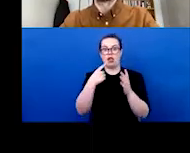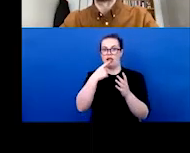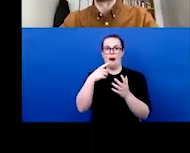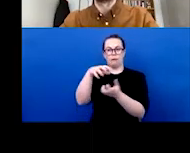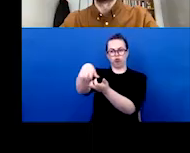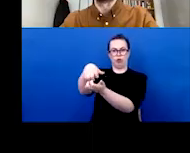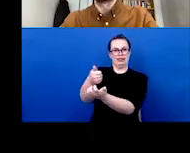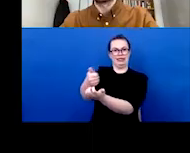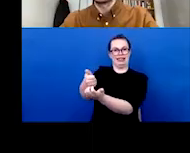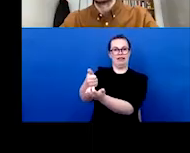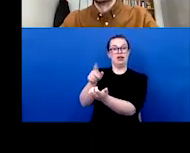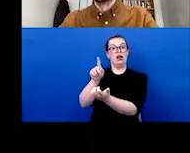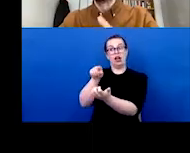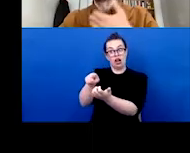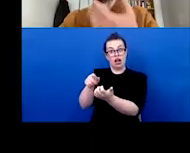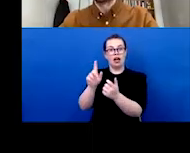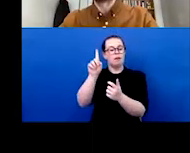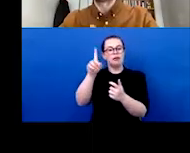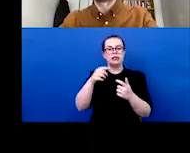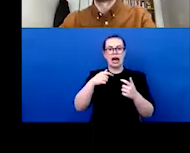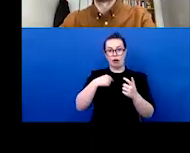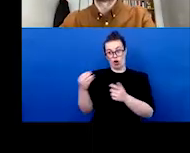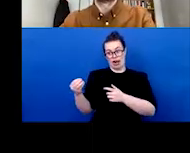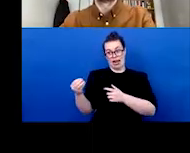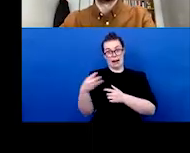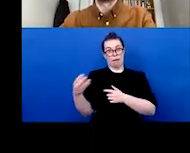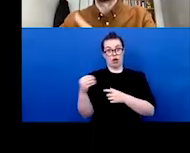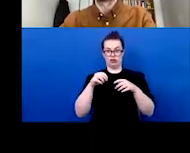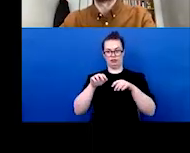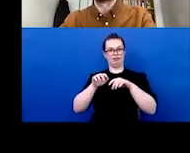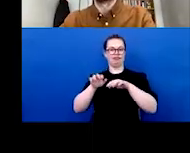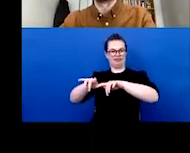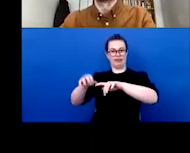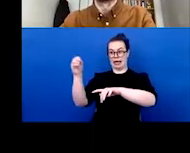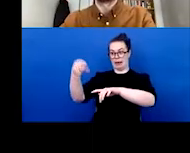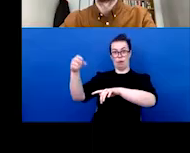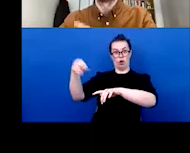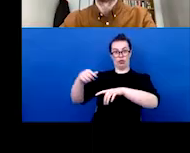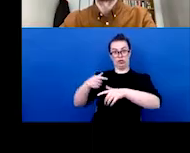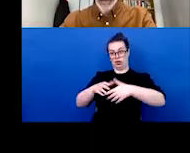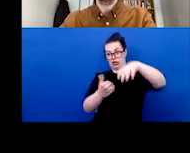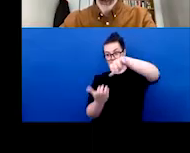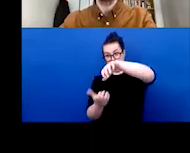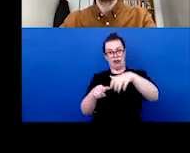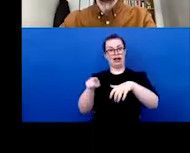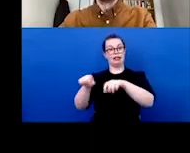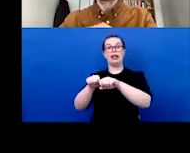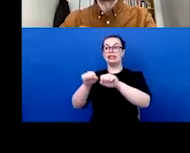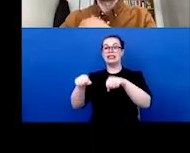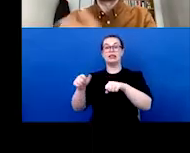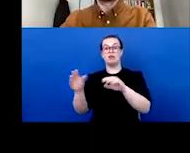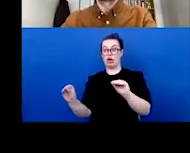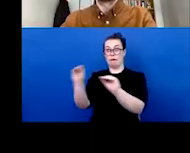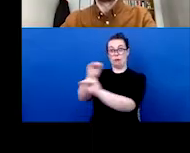actual form of the input string, which would then be perceived by the system as being ungrammatical. So